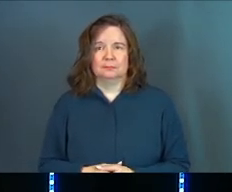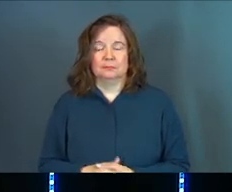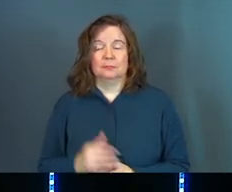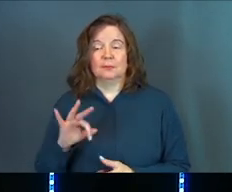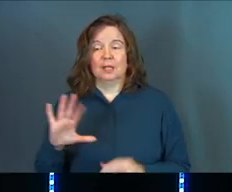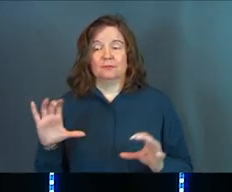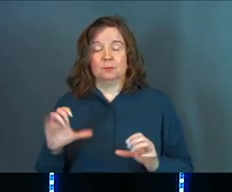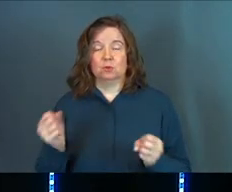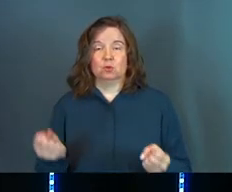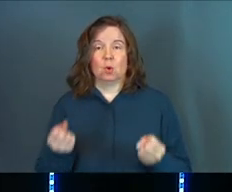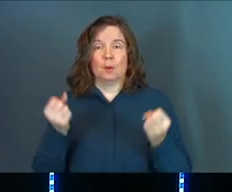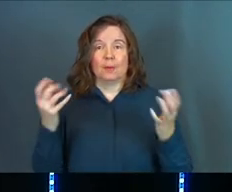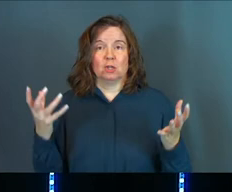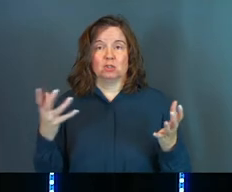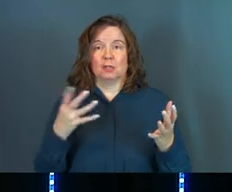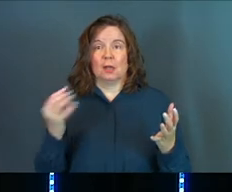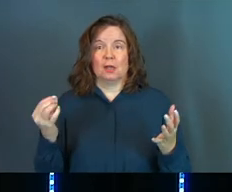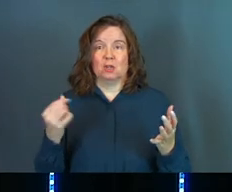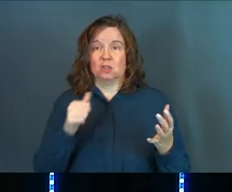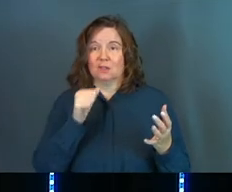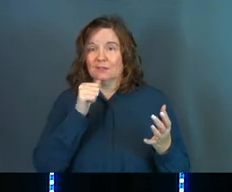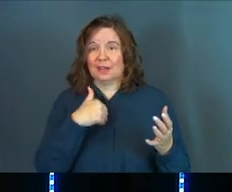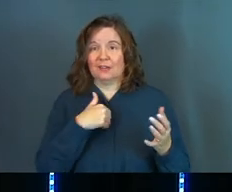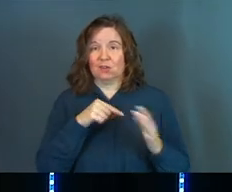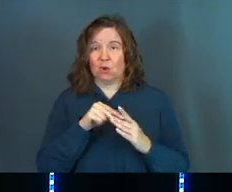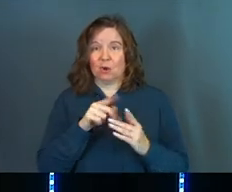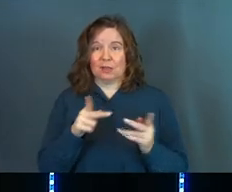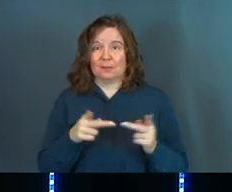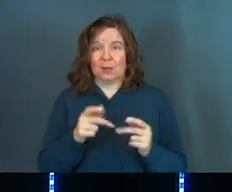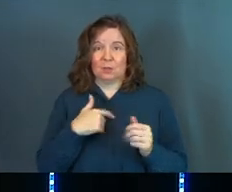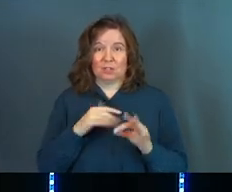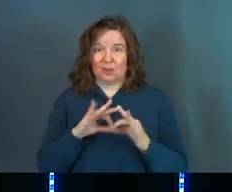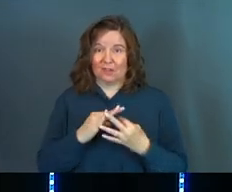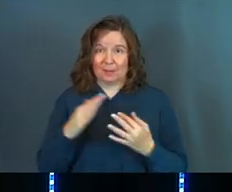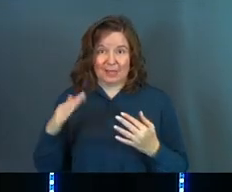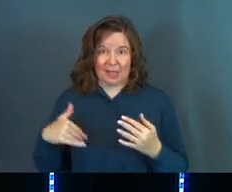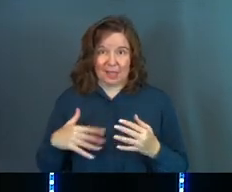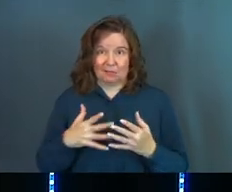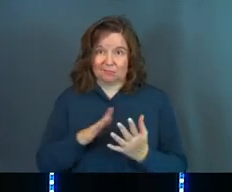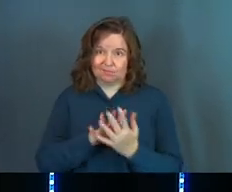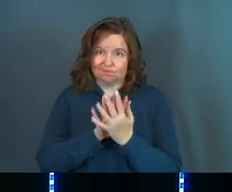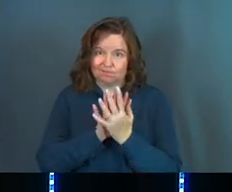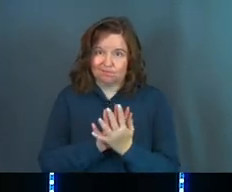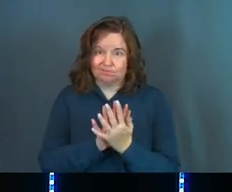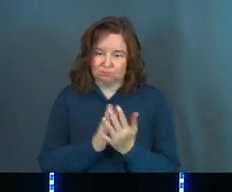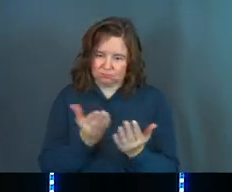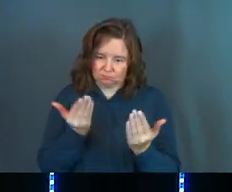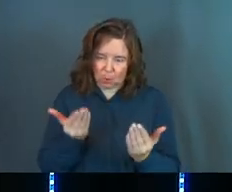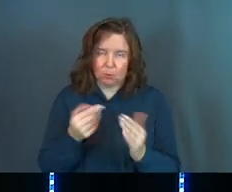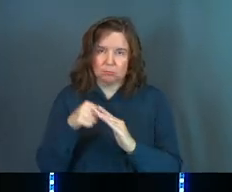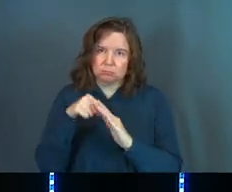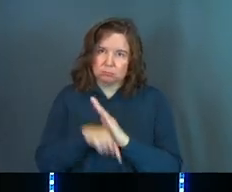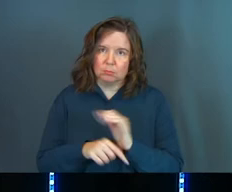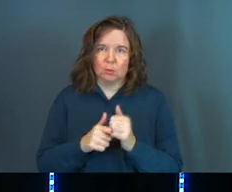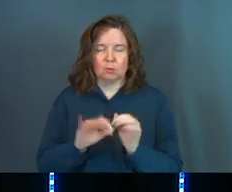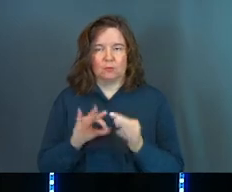And if you've been doing so much and you've not even gone to that spot with your family, go to that spot with your family.